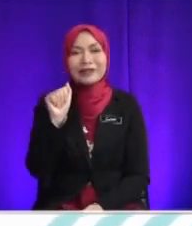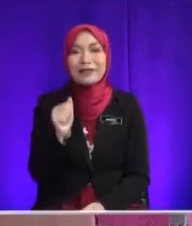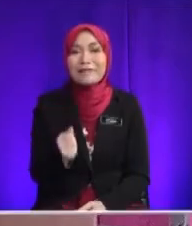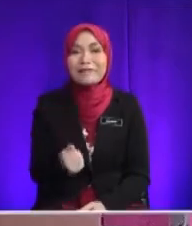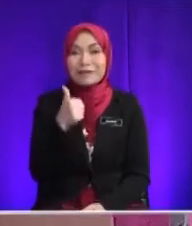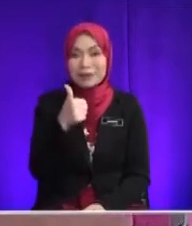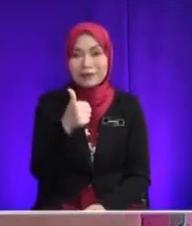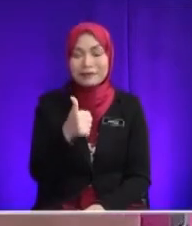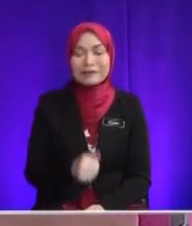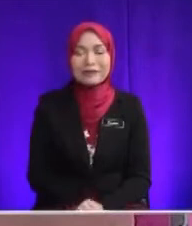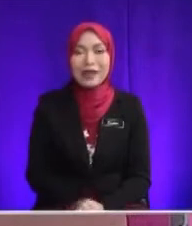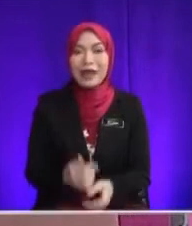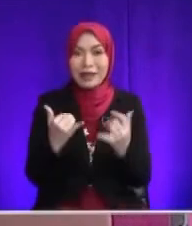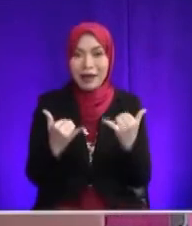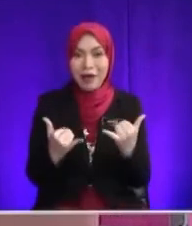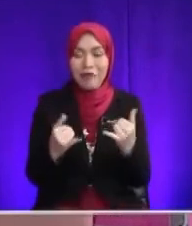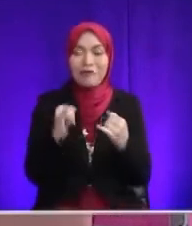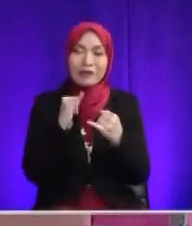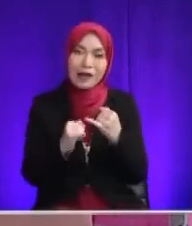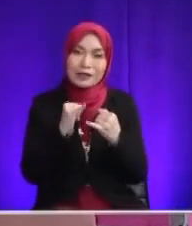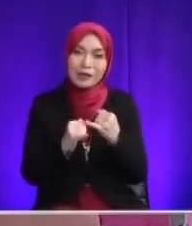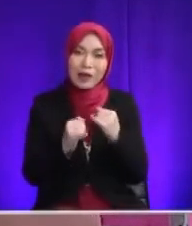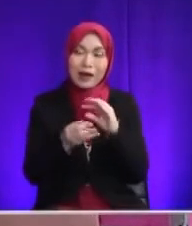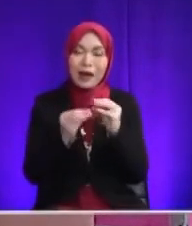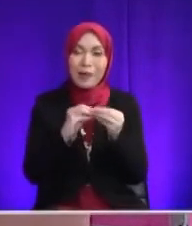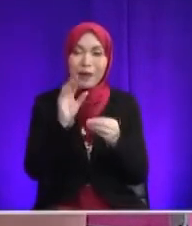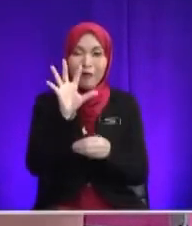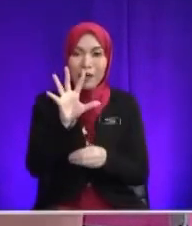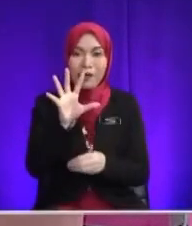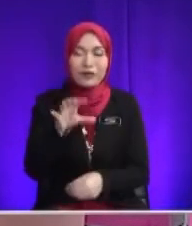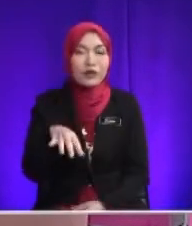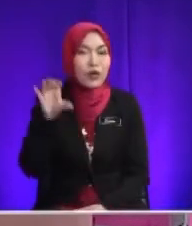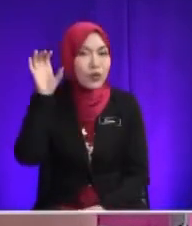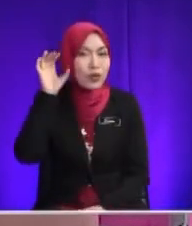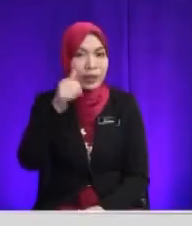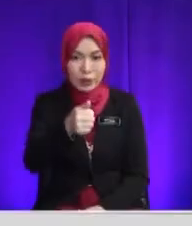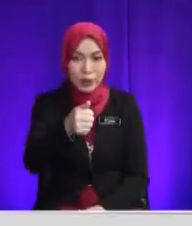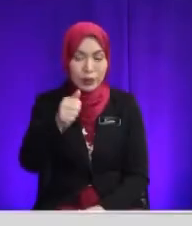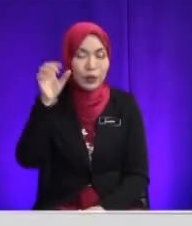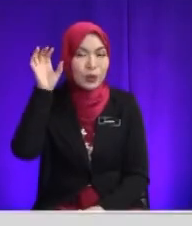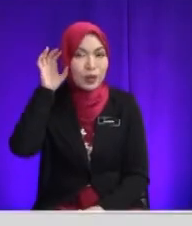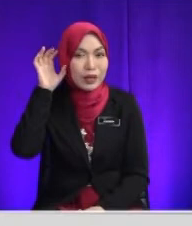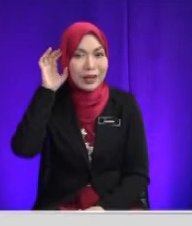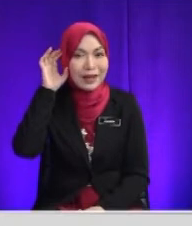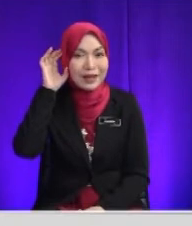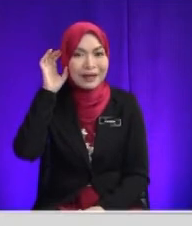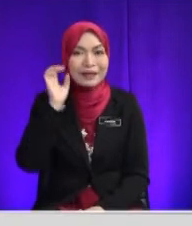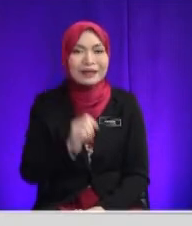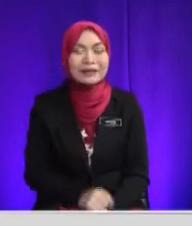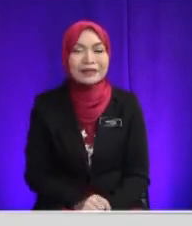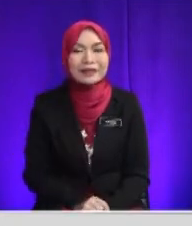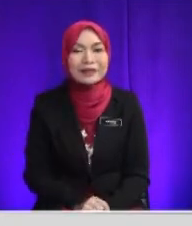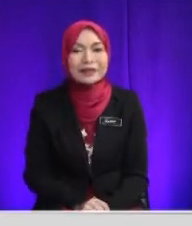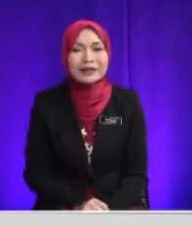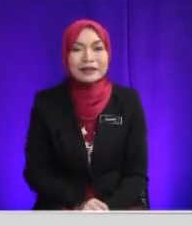the last one. Okay, for question five, you hear an old man telling a policewoman about a burglar. So let's hear the audio